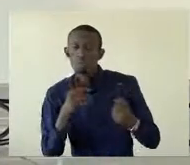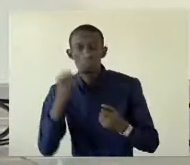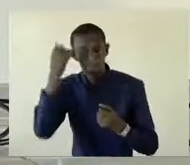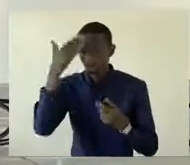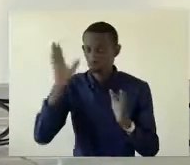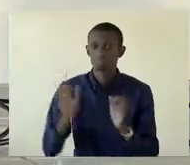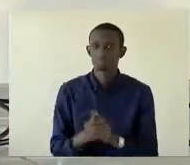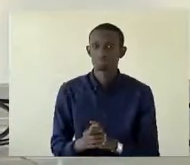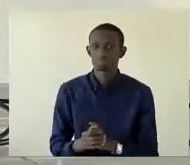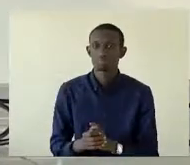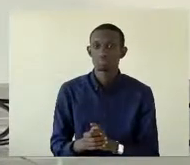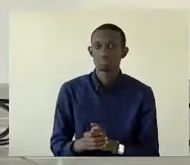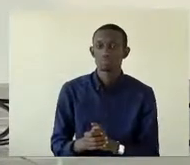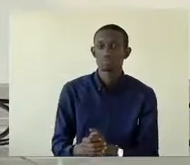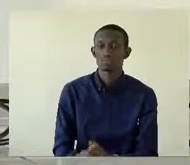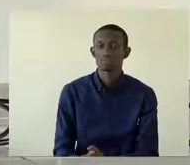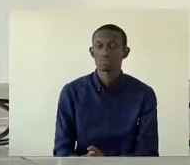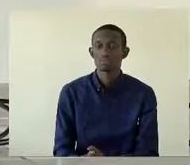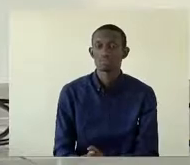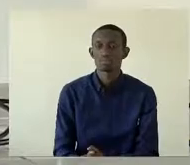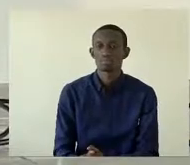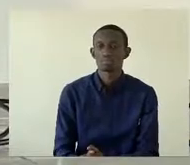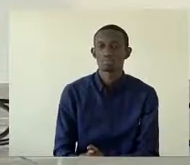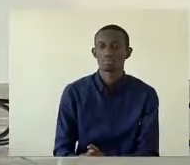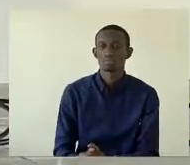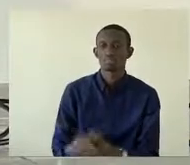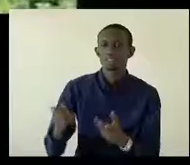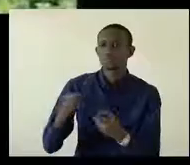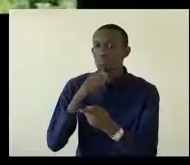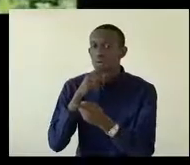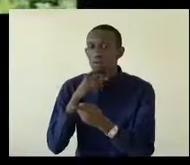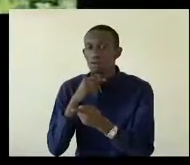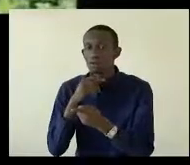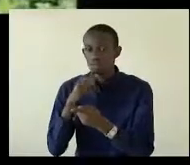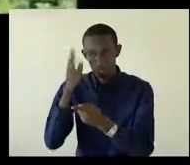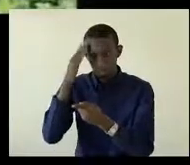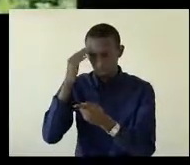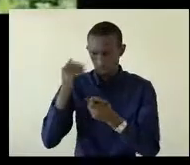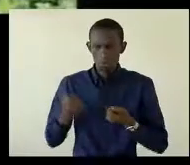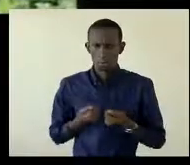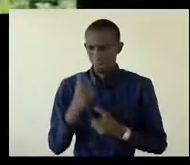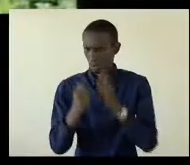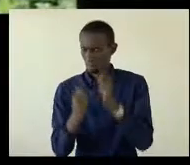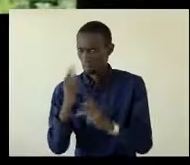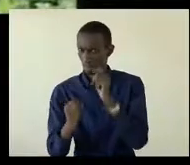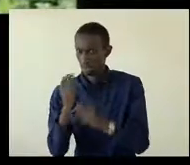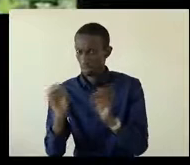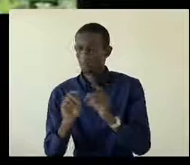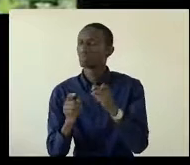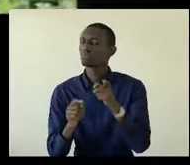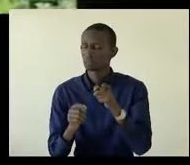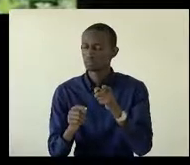One would outrightly say, oh, it must be a boy because there's no girl that is going to milk. Remember, gender is the